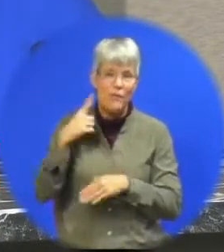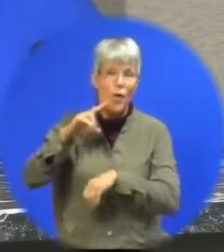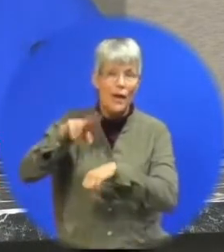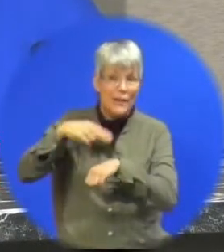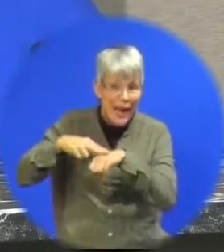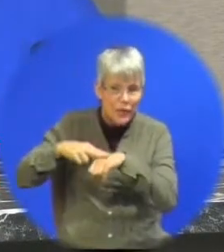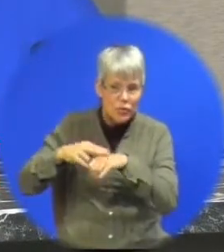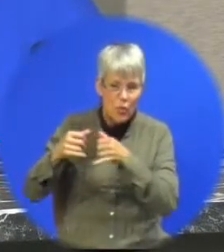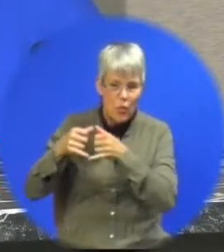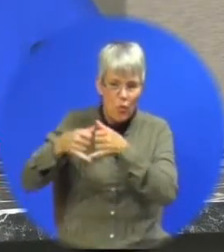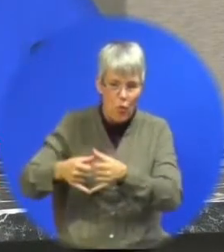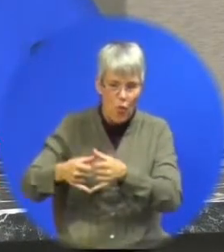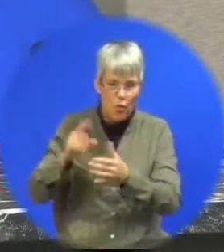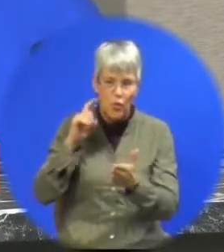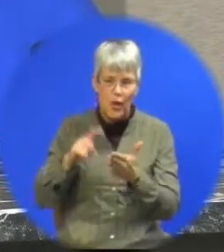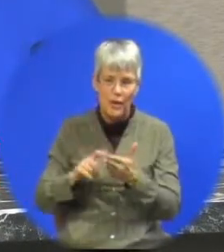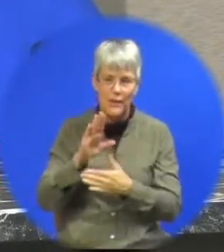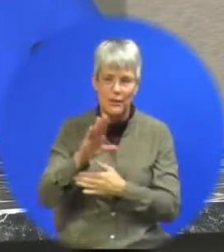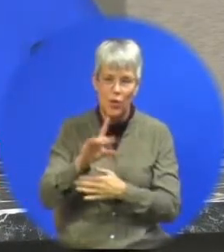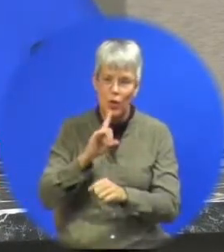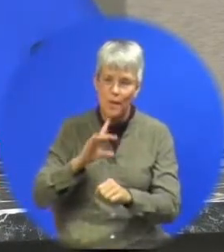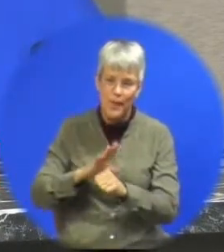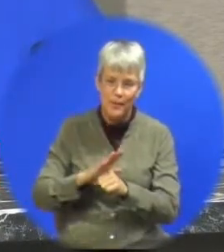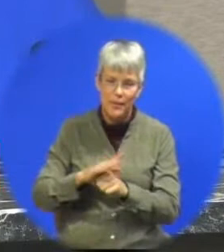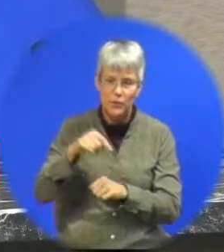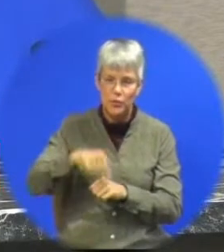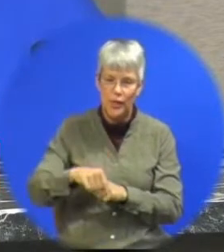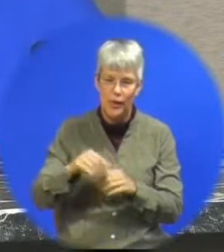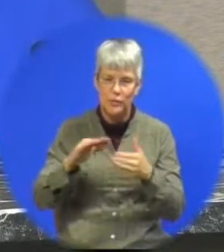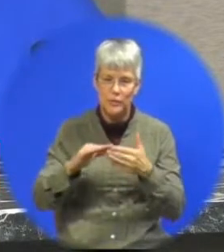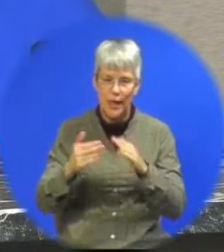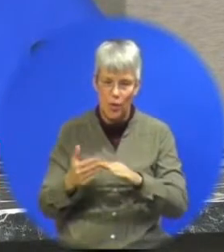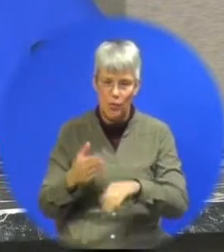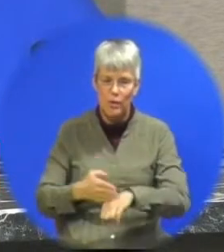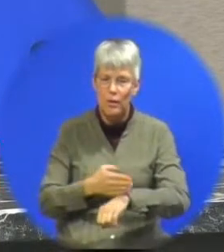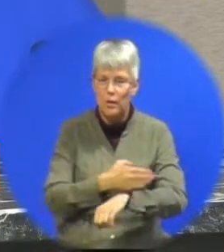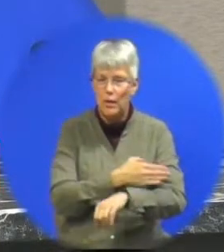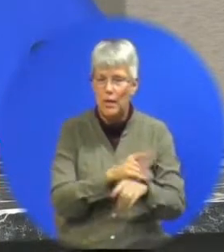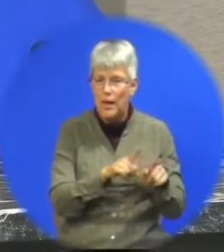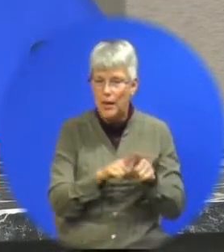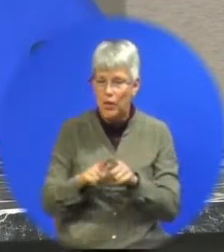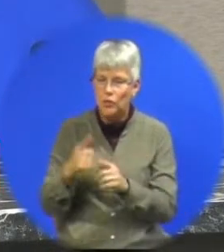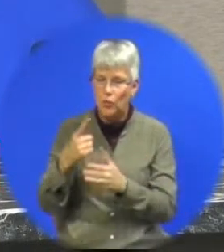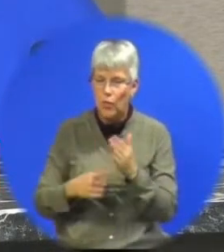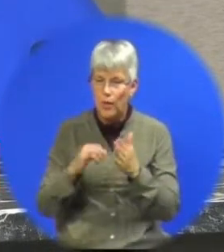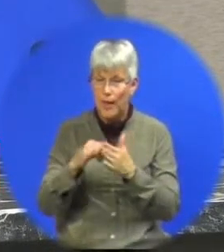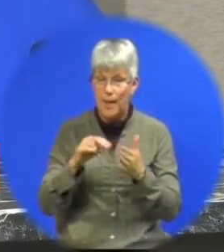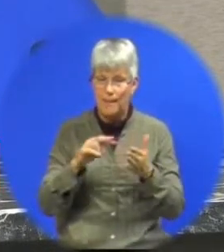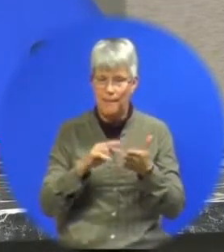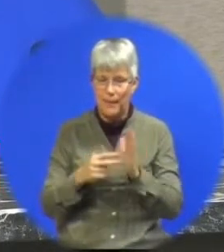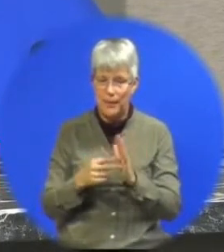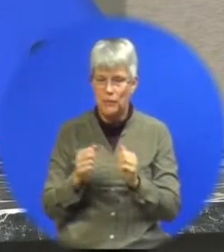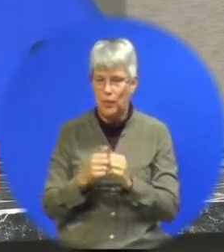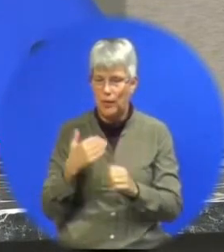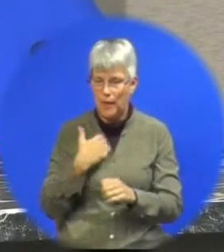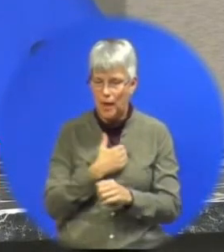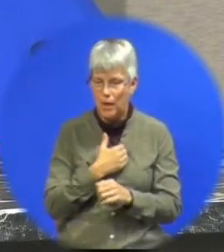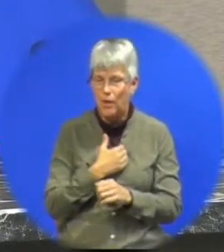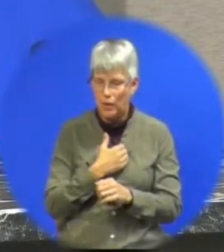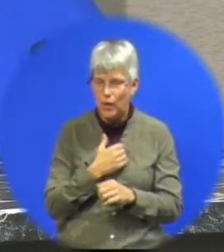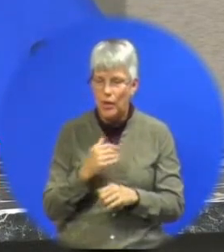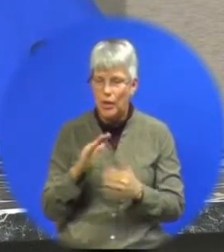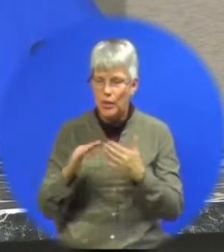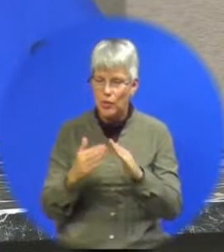award recognizing her commitment to downtown and what it means to communities. And we're very thankful to have